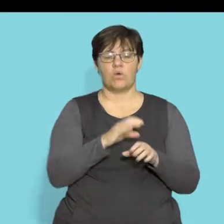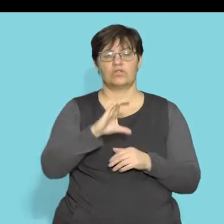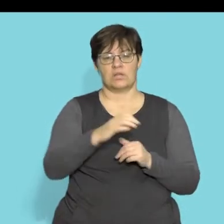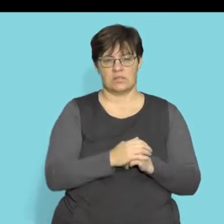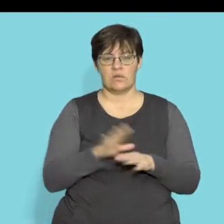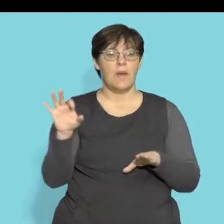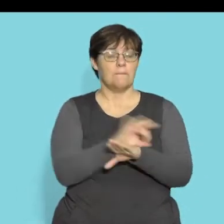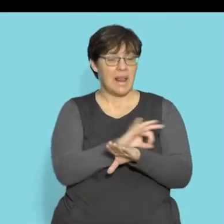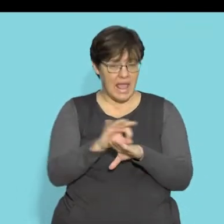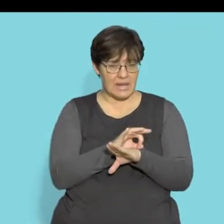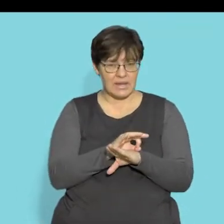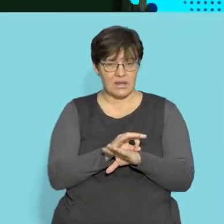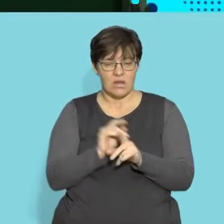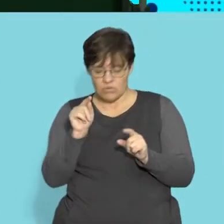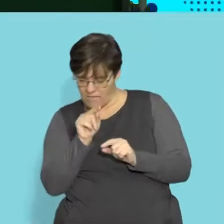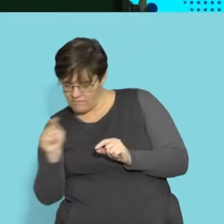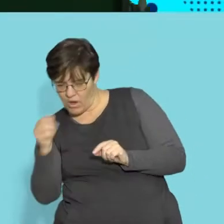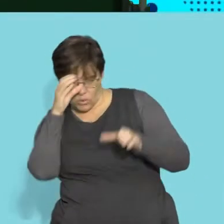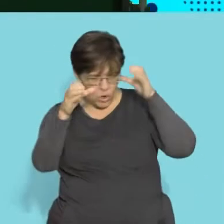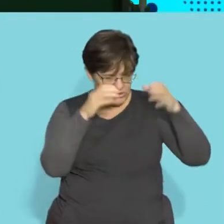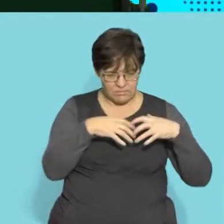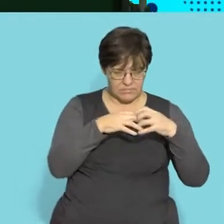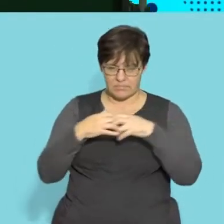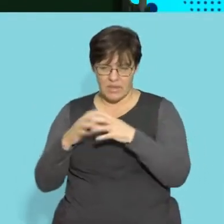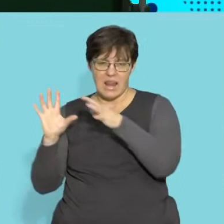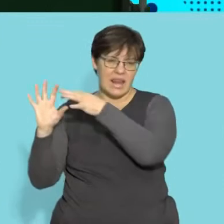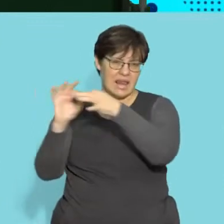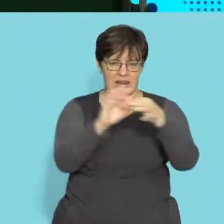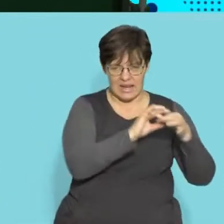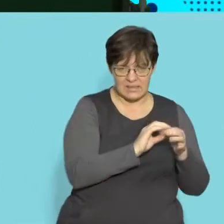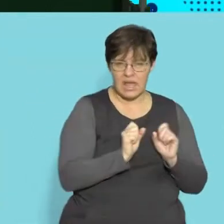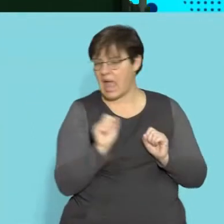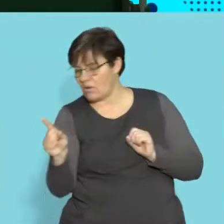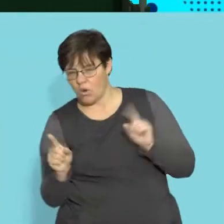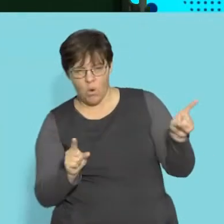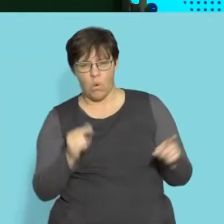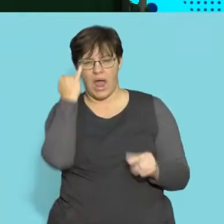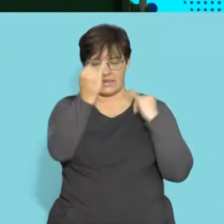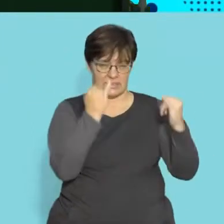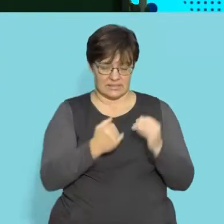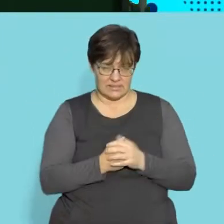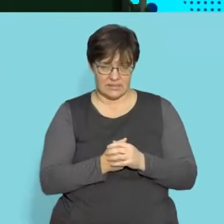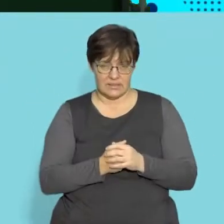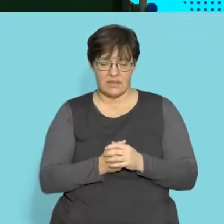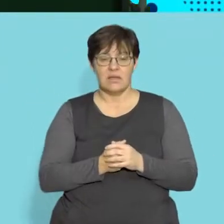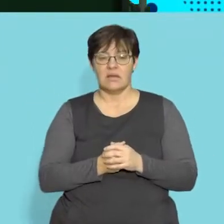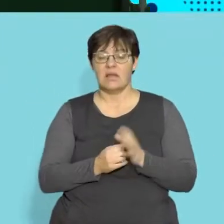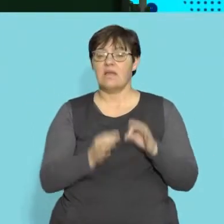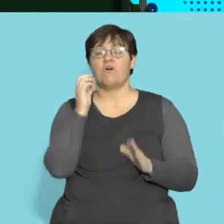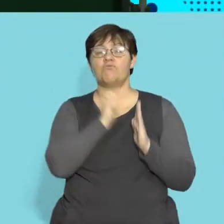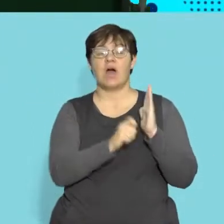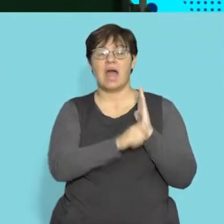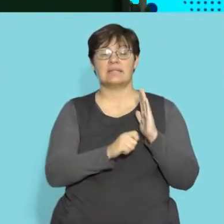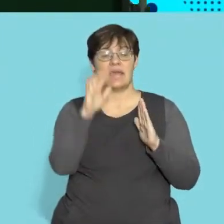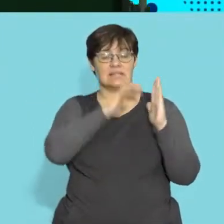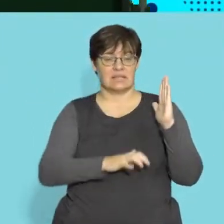It's okay in your plan to be able to put together some concepts and link them with arrows and ideas, so that when you are going to